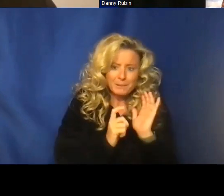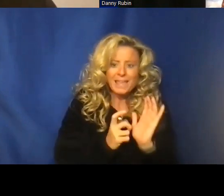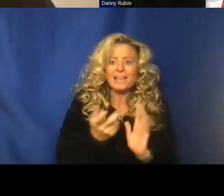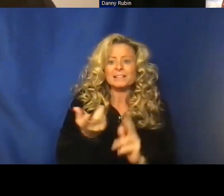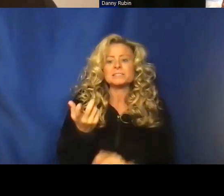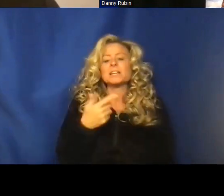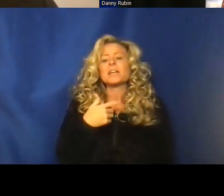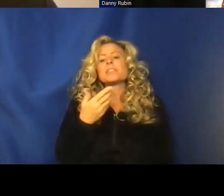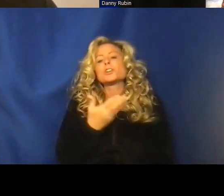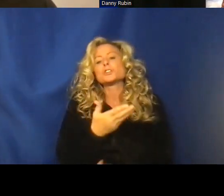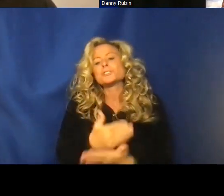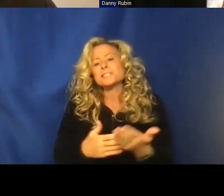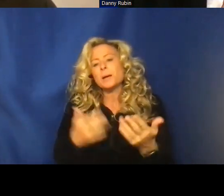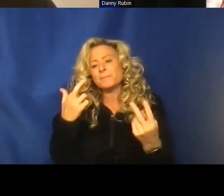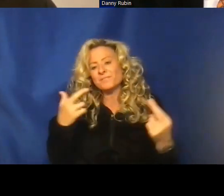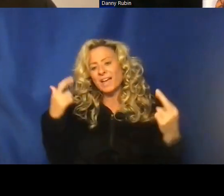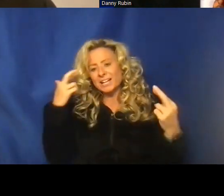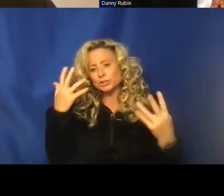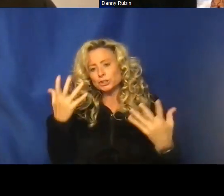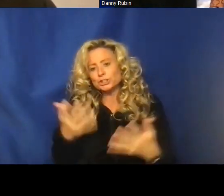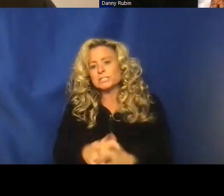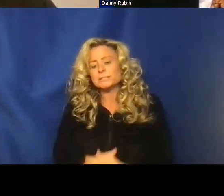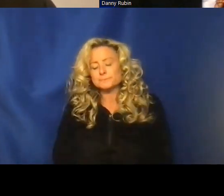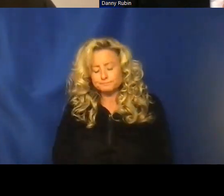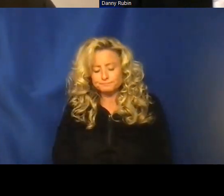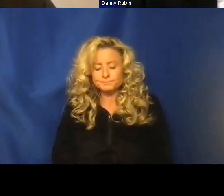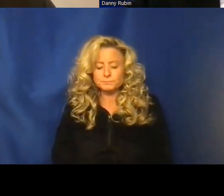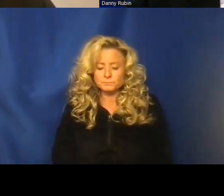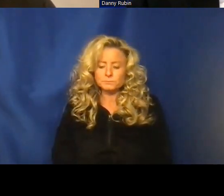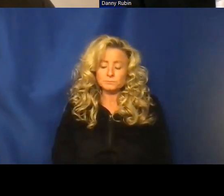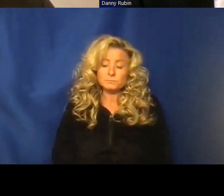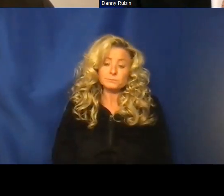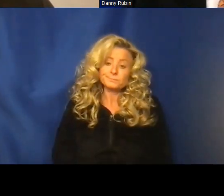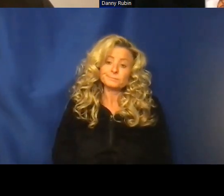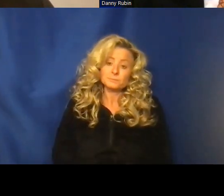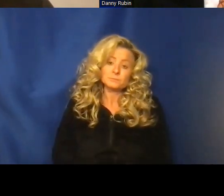couple factors, and this is actually one of the main